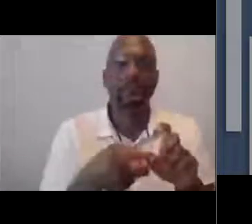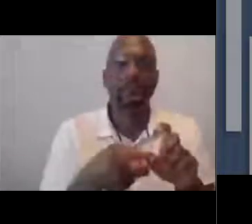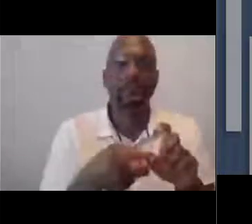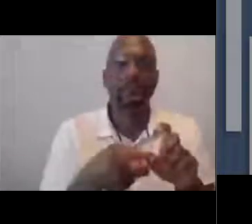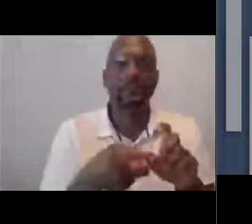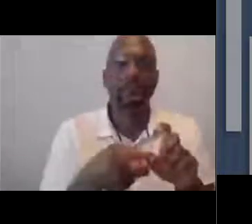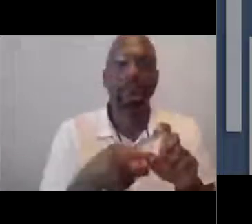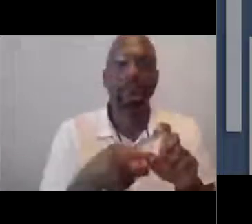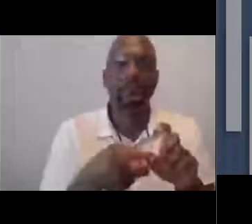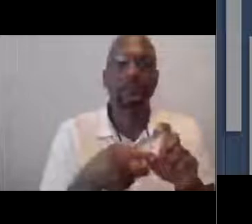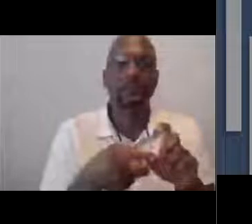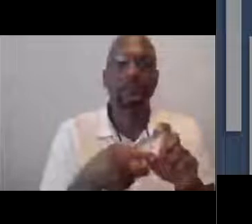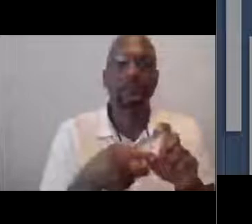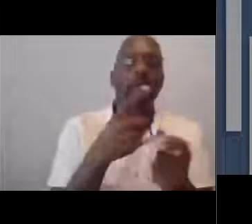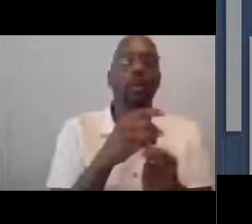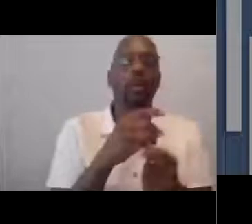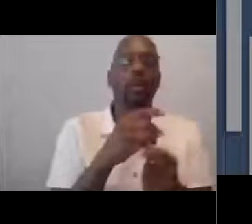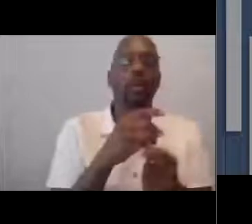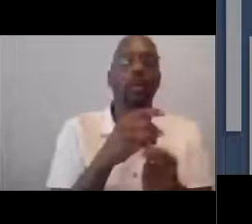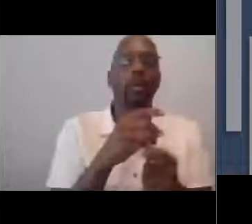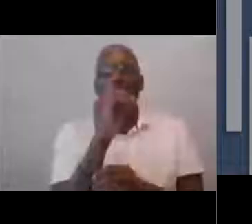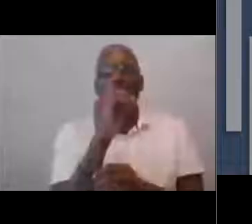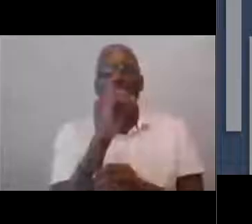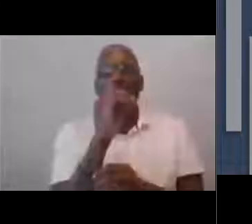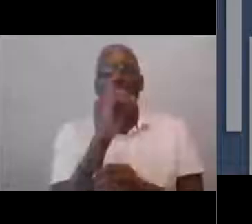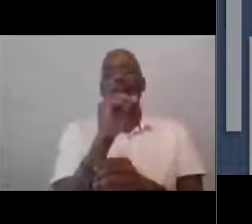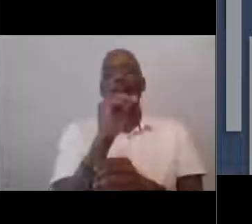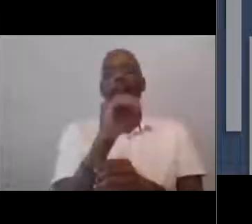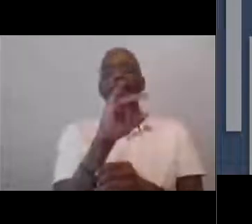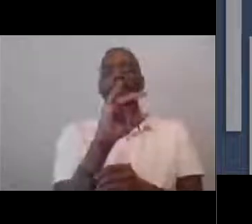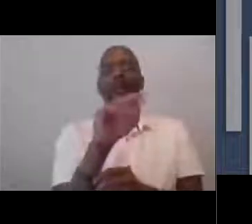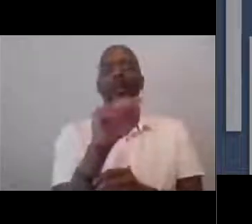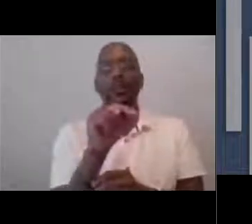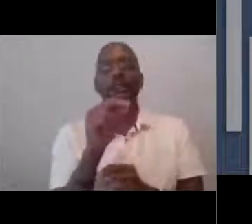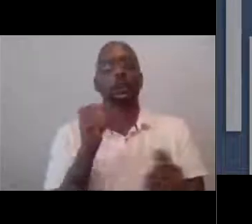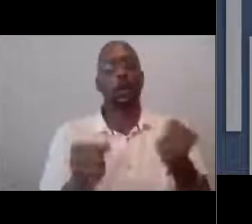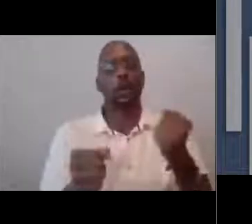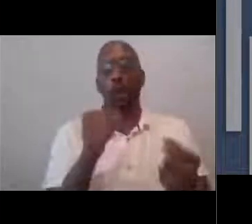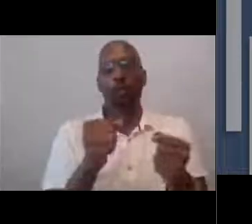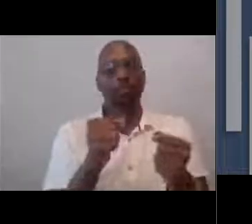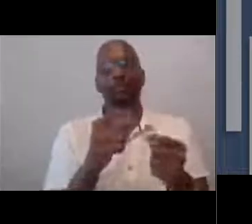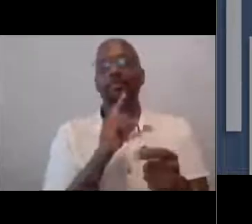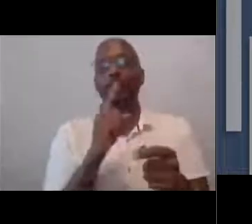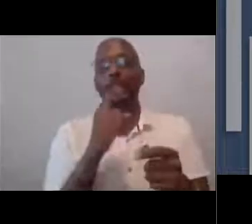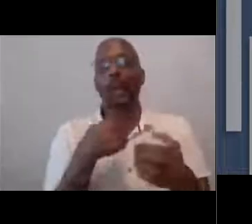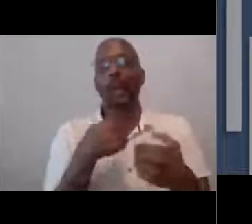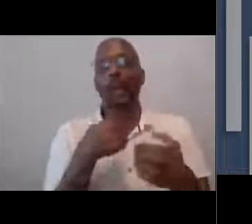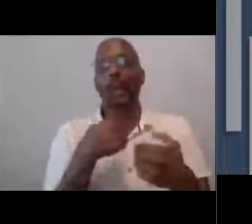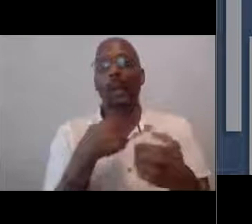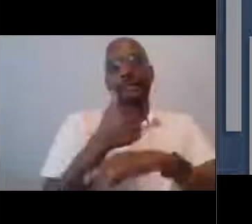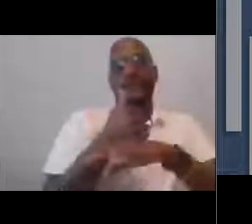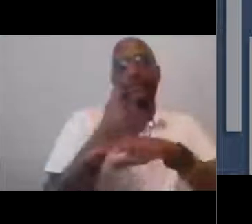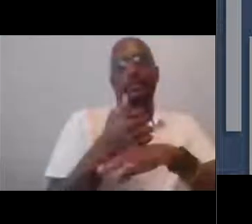zero emission vehicles very soon. And we need to ensure that we have the infrastructure to do that.